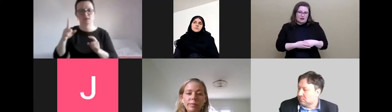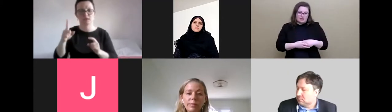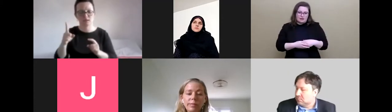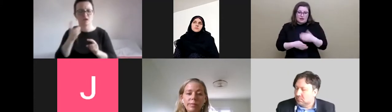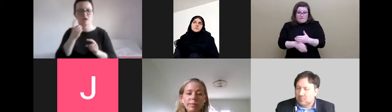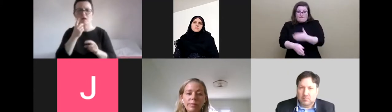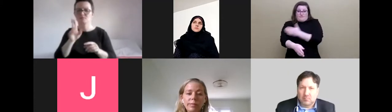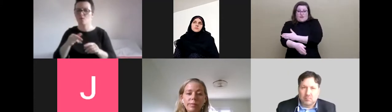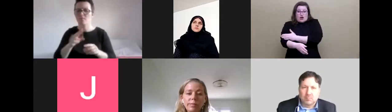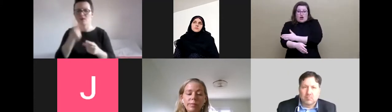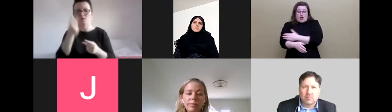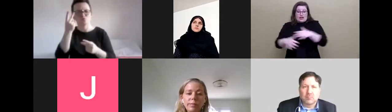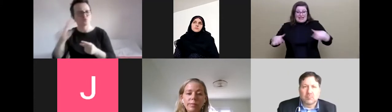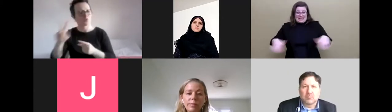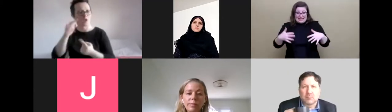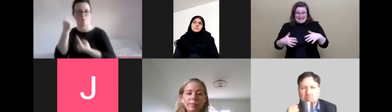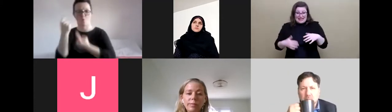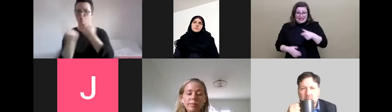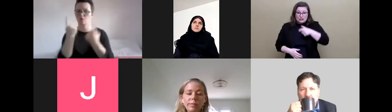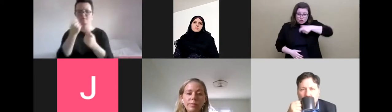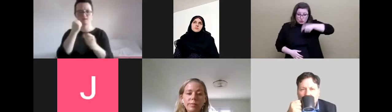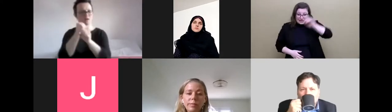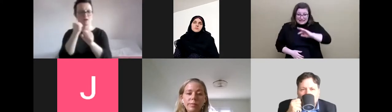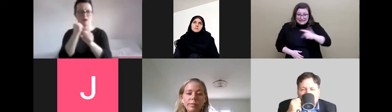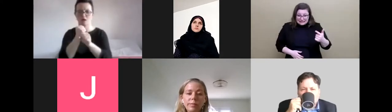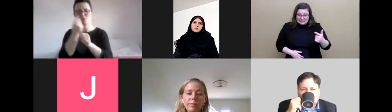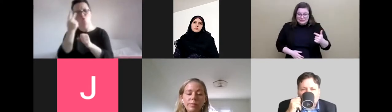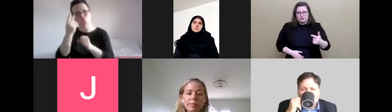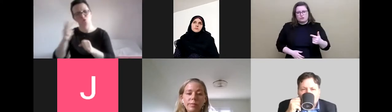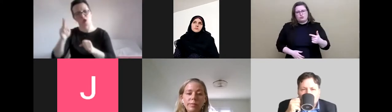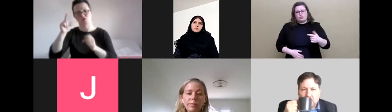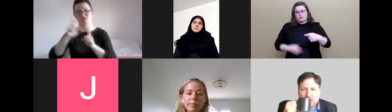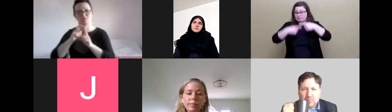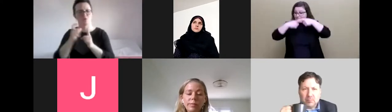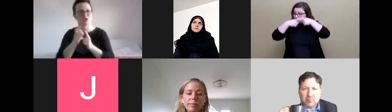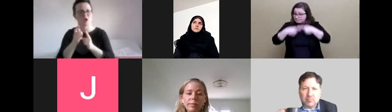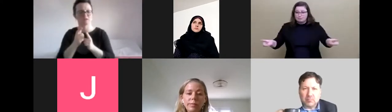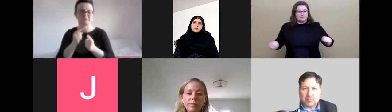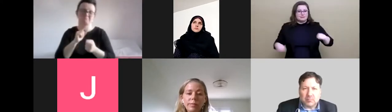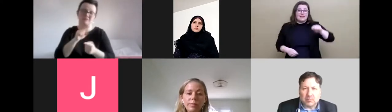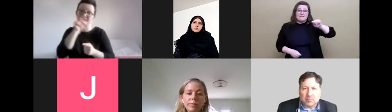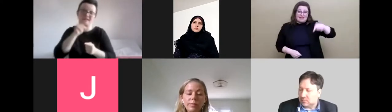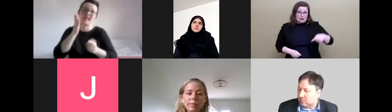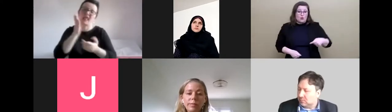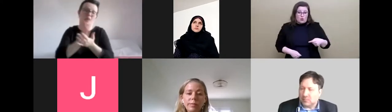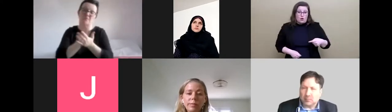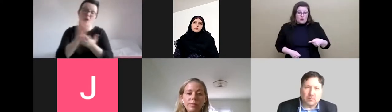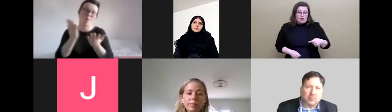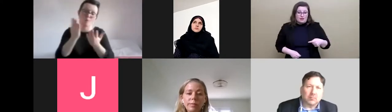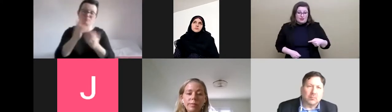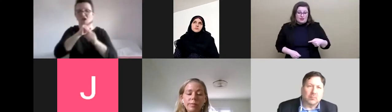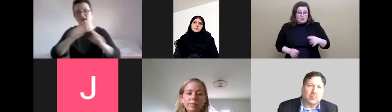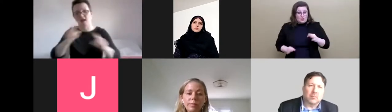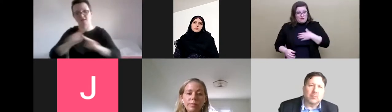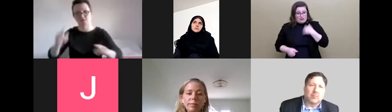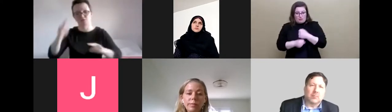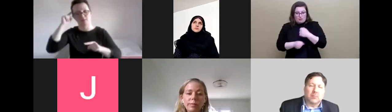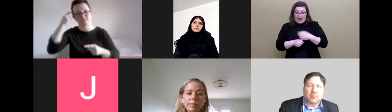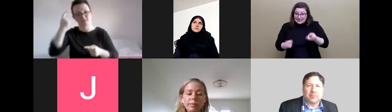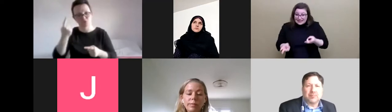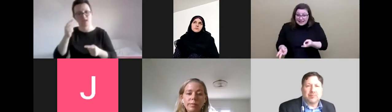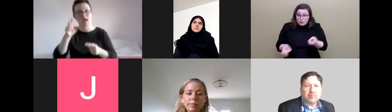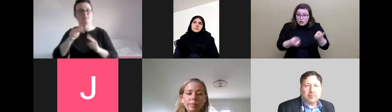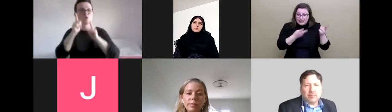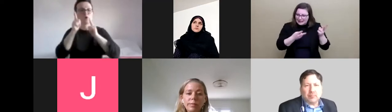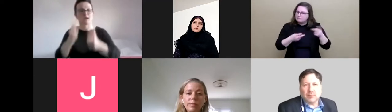the socialist era, when we had the completely different conditions for work. The democracy was